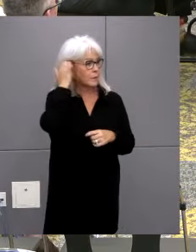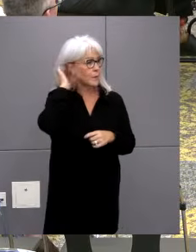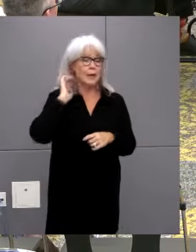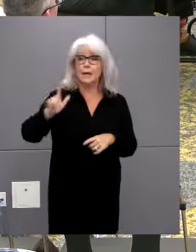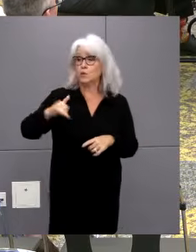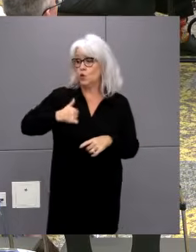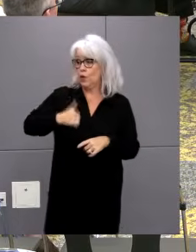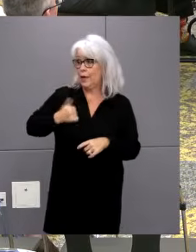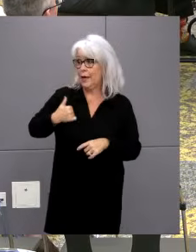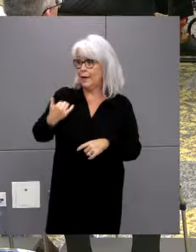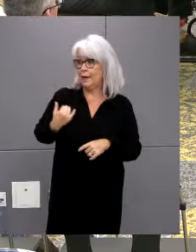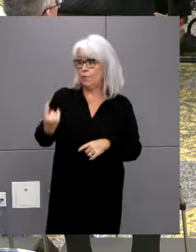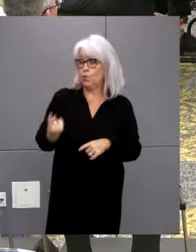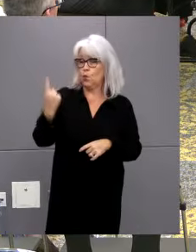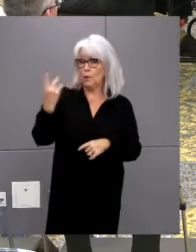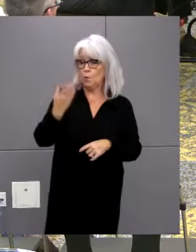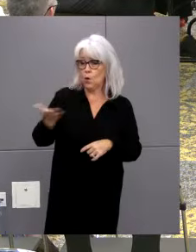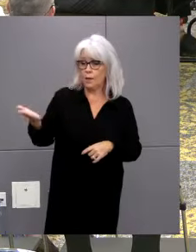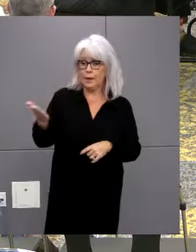more